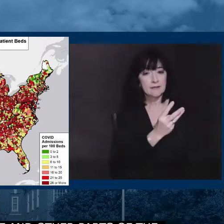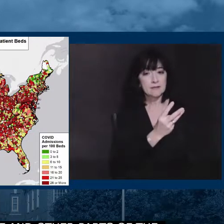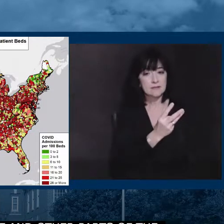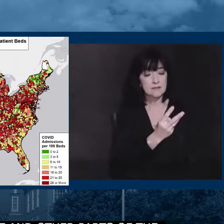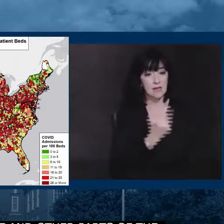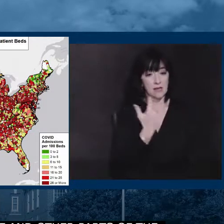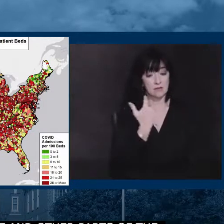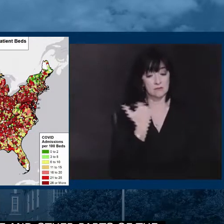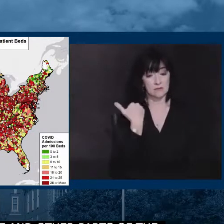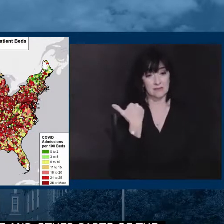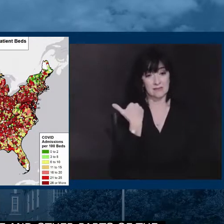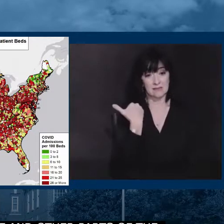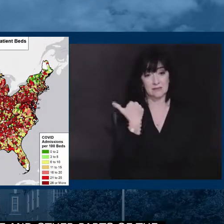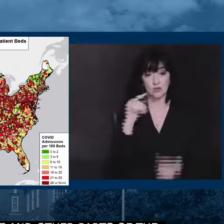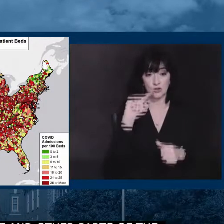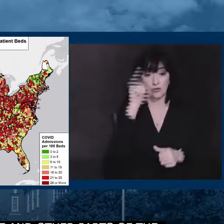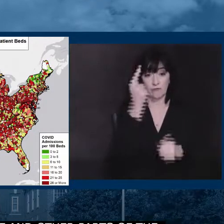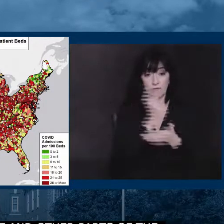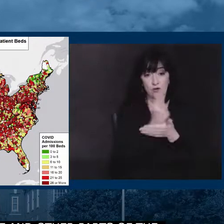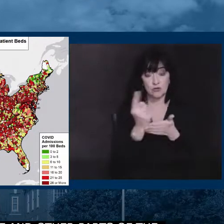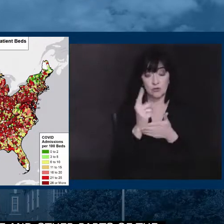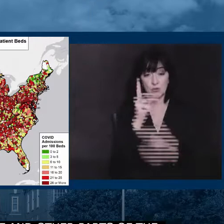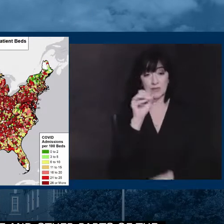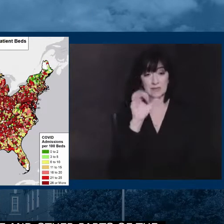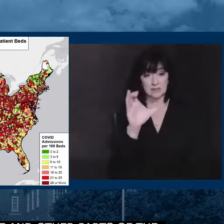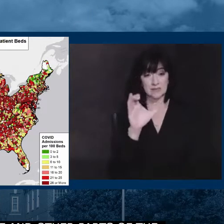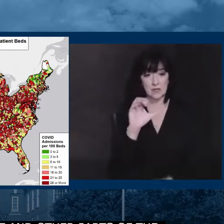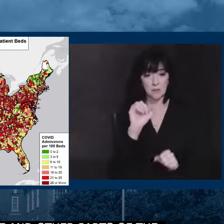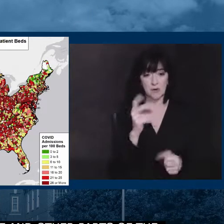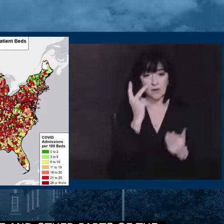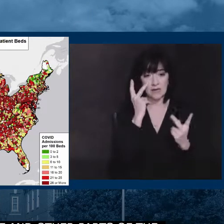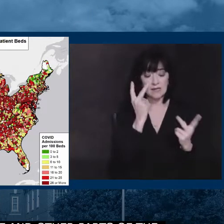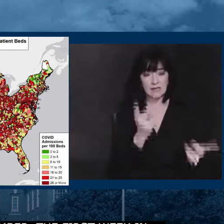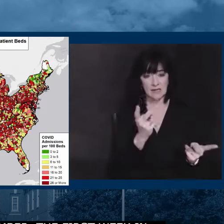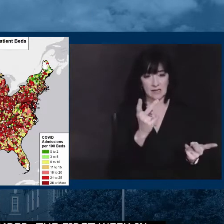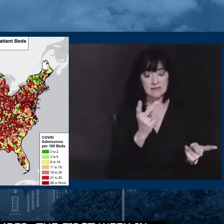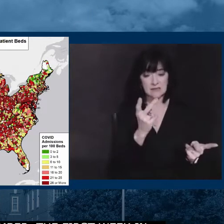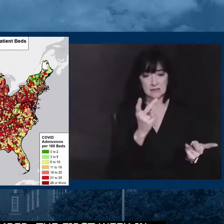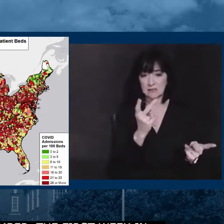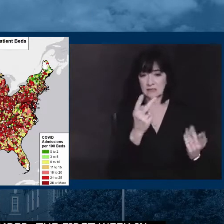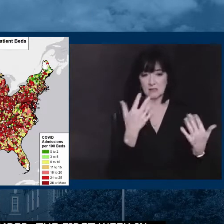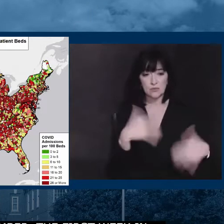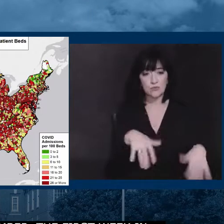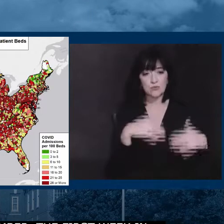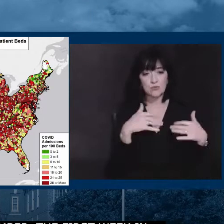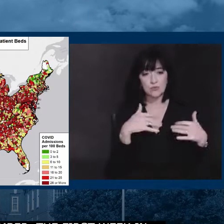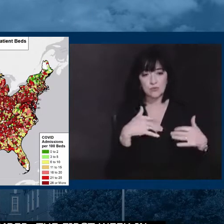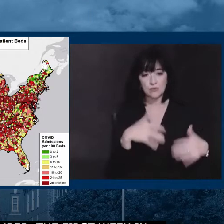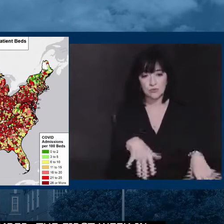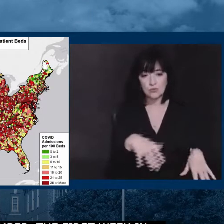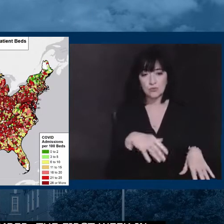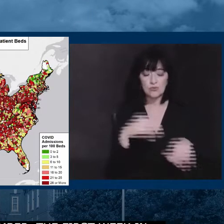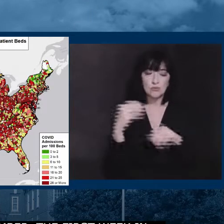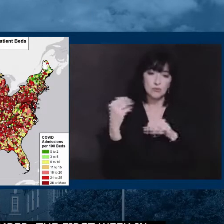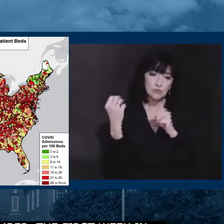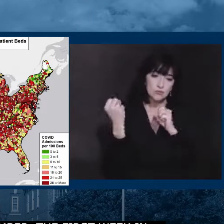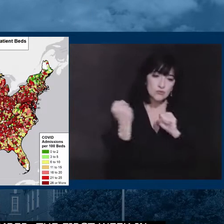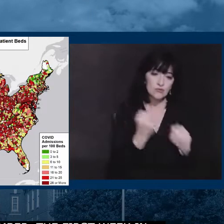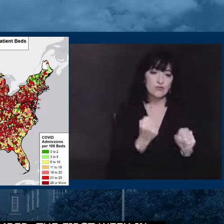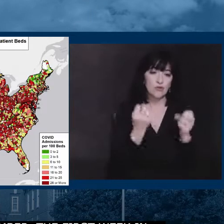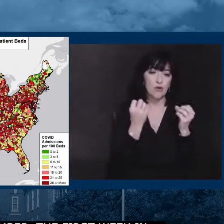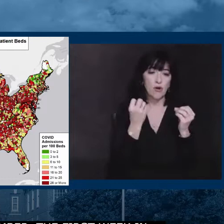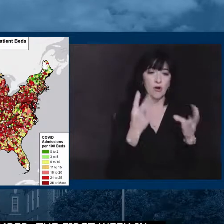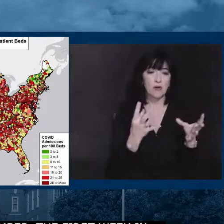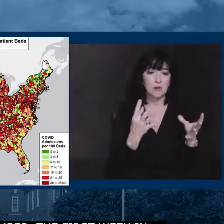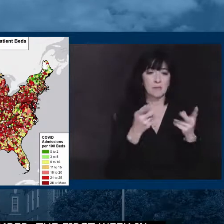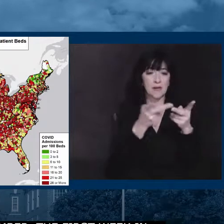early December, the first week in December, you can see that just about every part of the populated parts of the